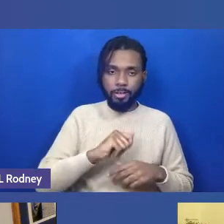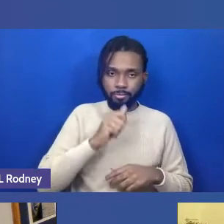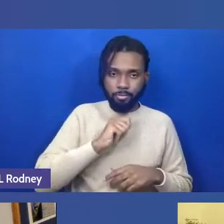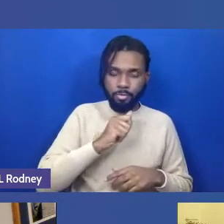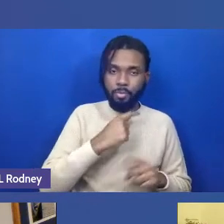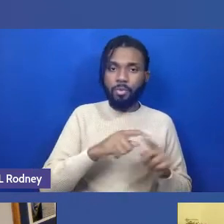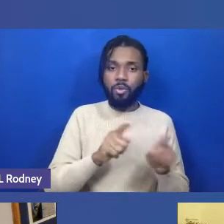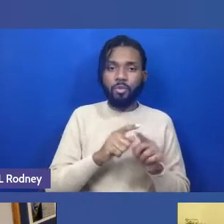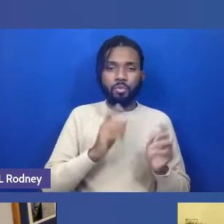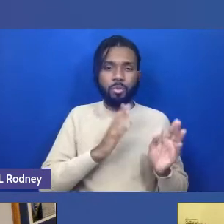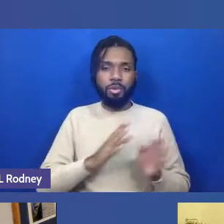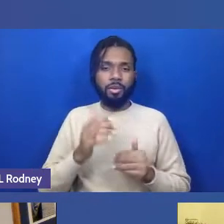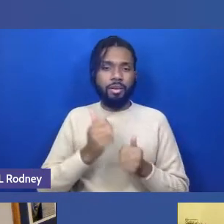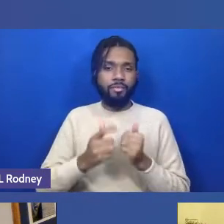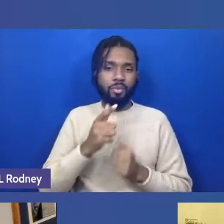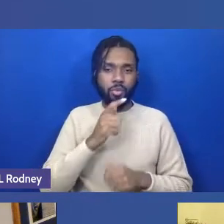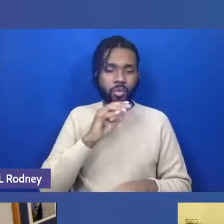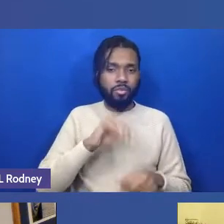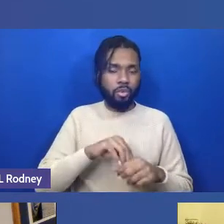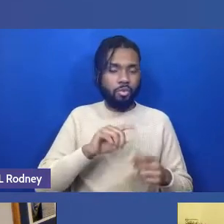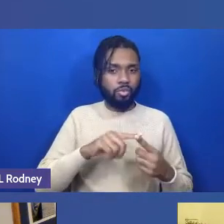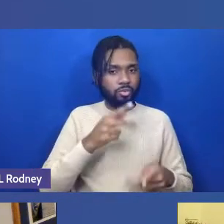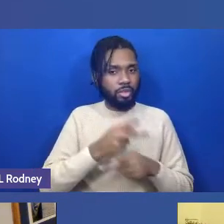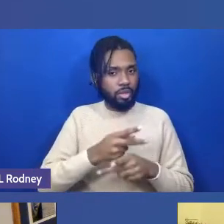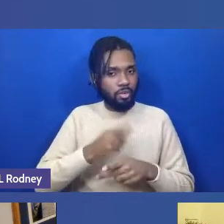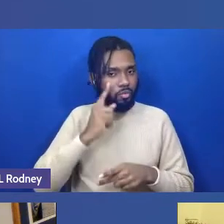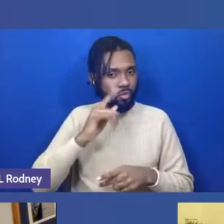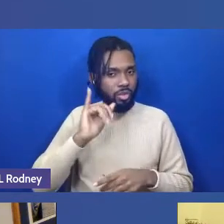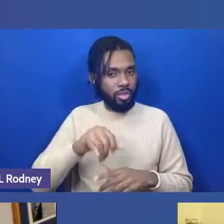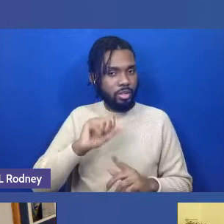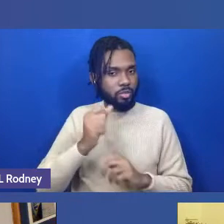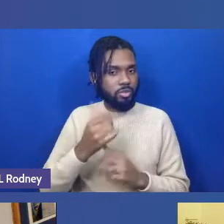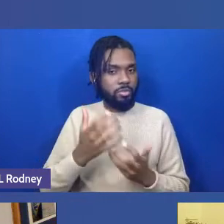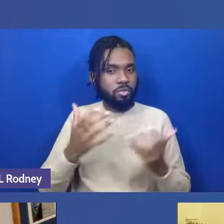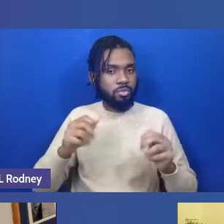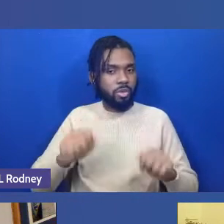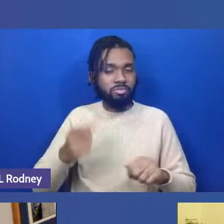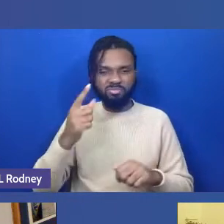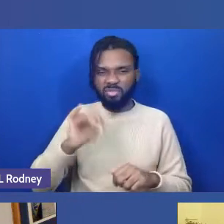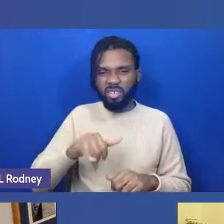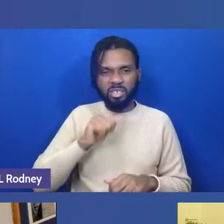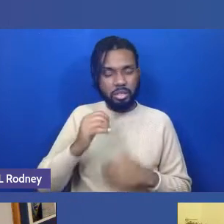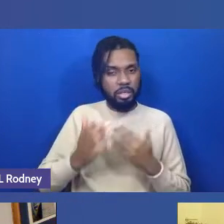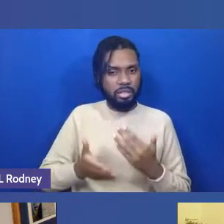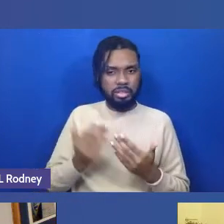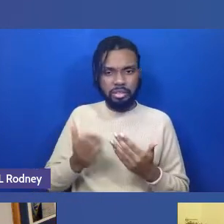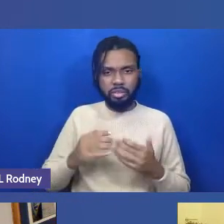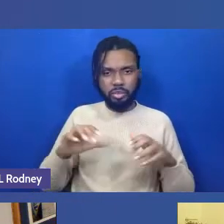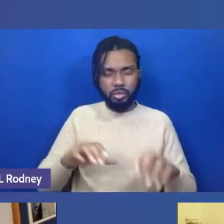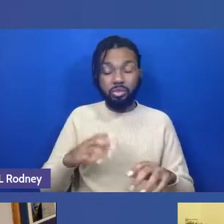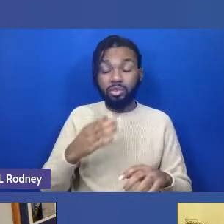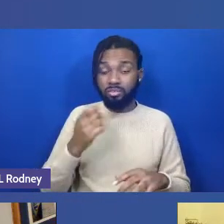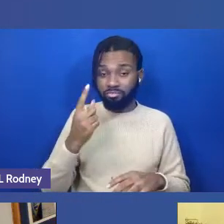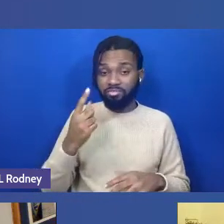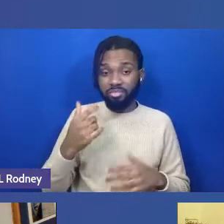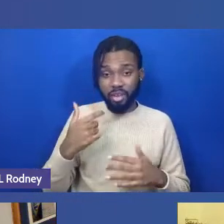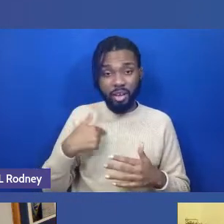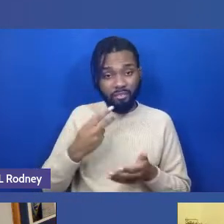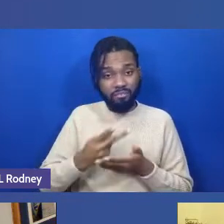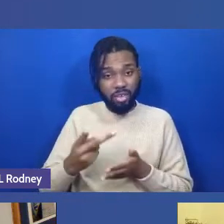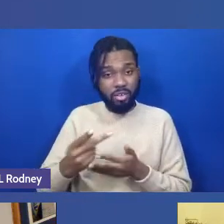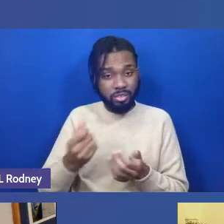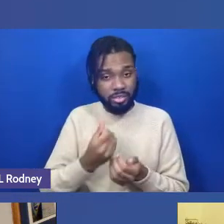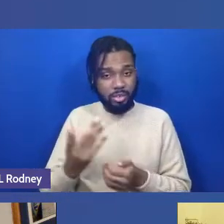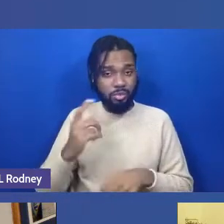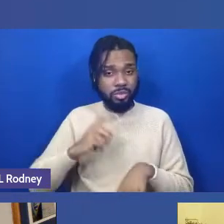involved to care for that situation as much as possible. That's not easy to do at all, and that has failed a number of times, but